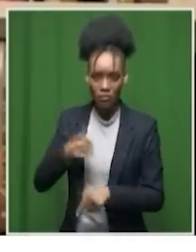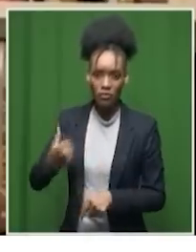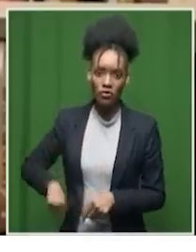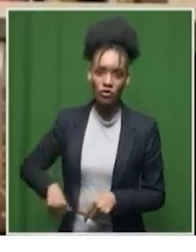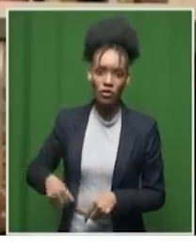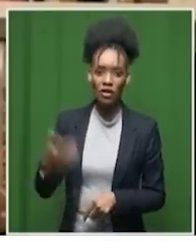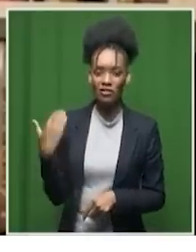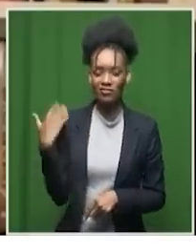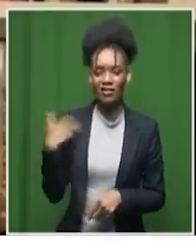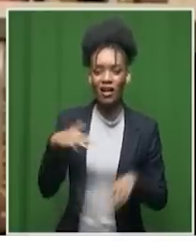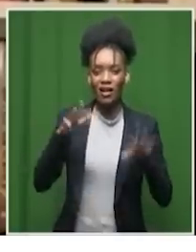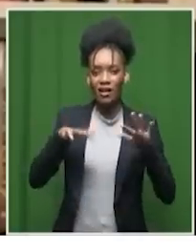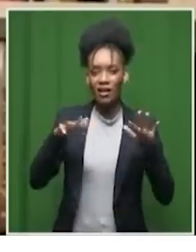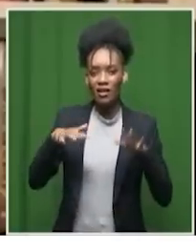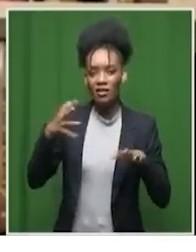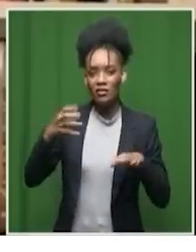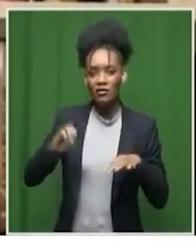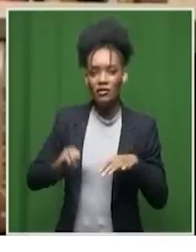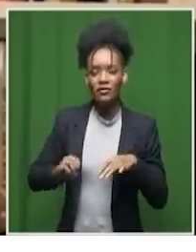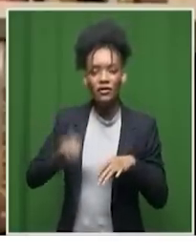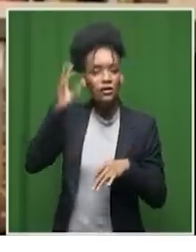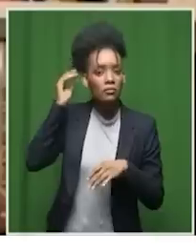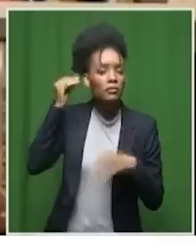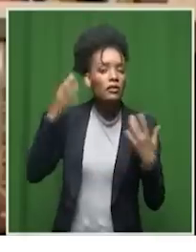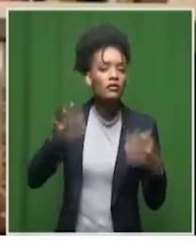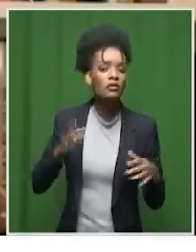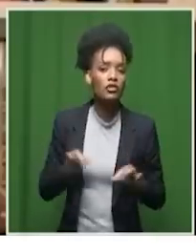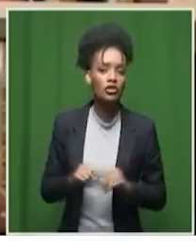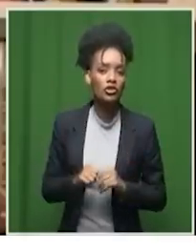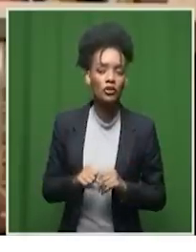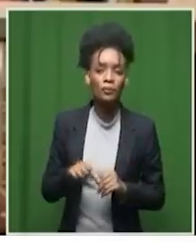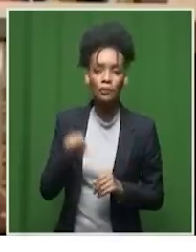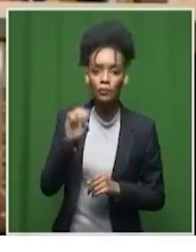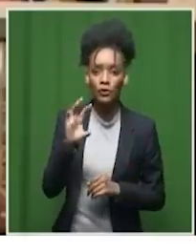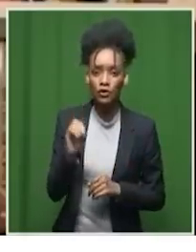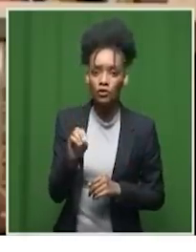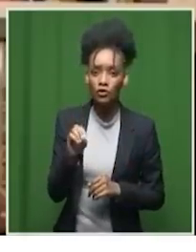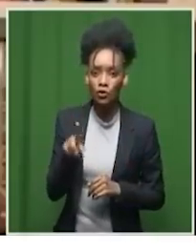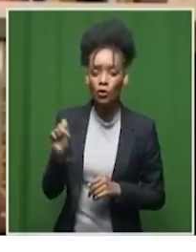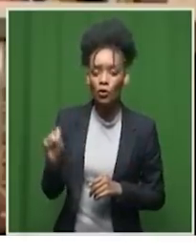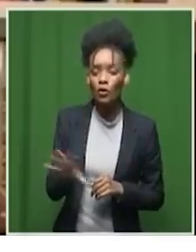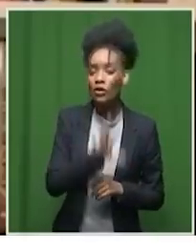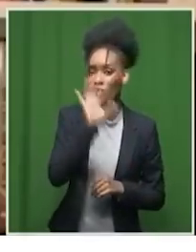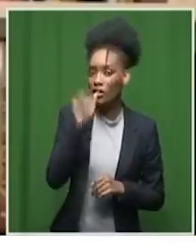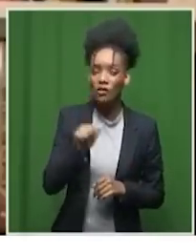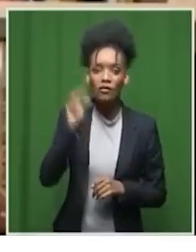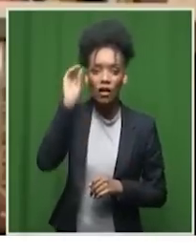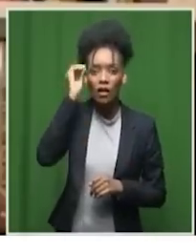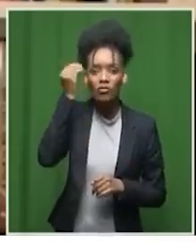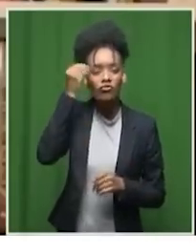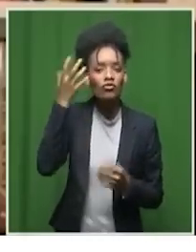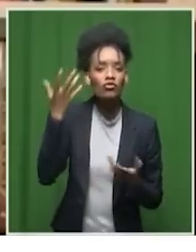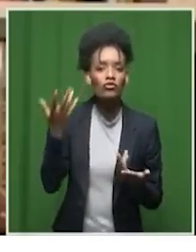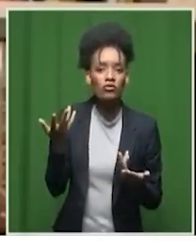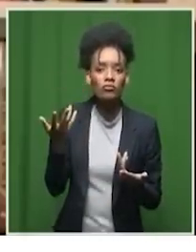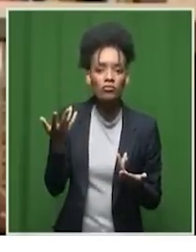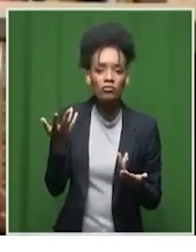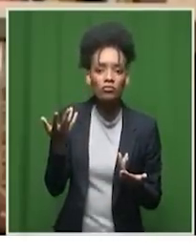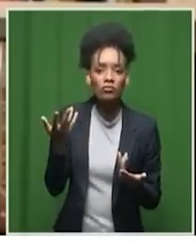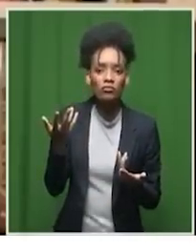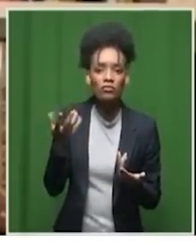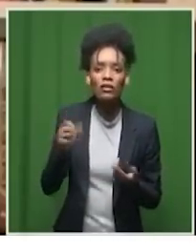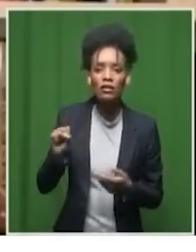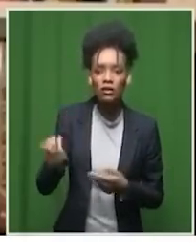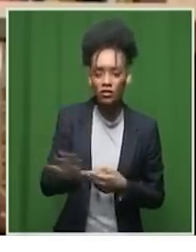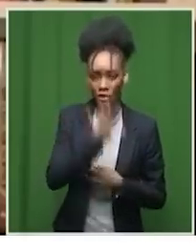the 1950s. So what is in the interests of South Africans? Of course, that's for South African voters to